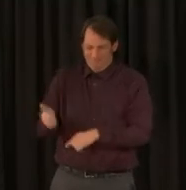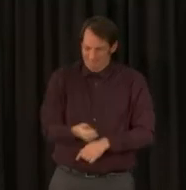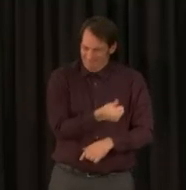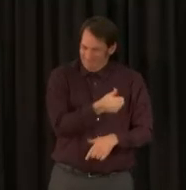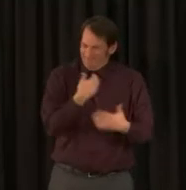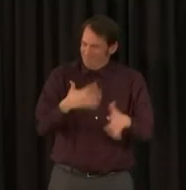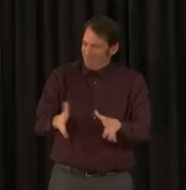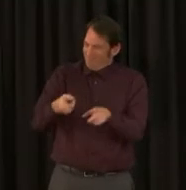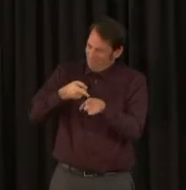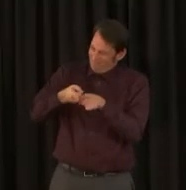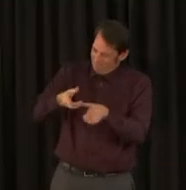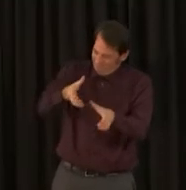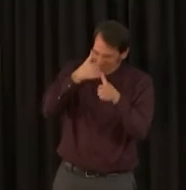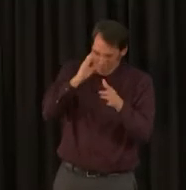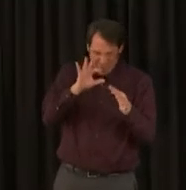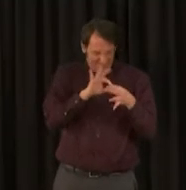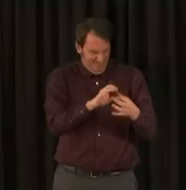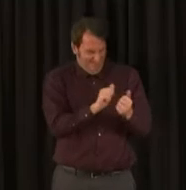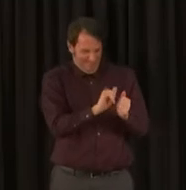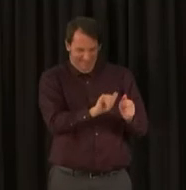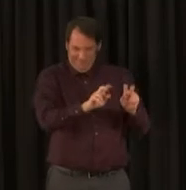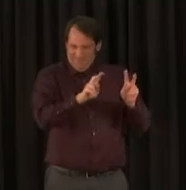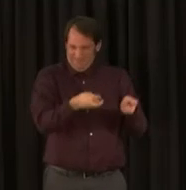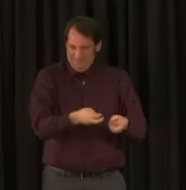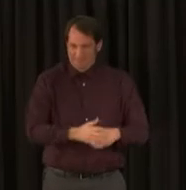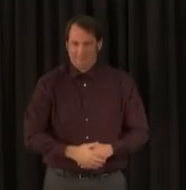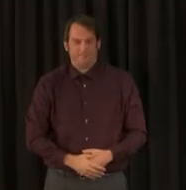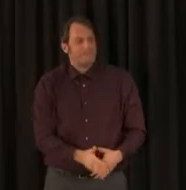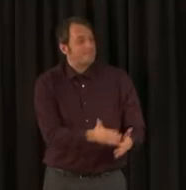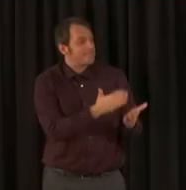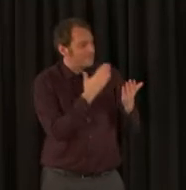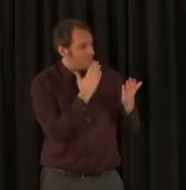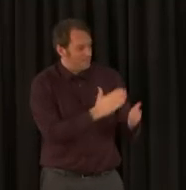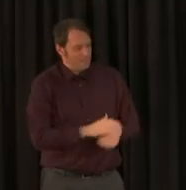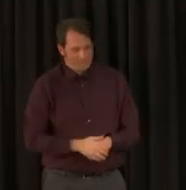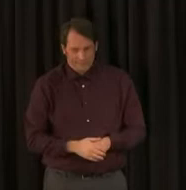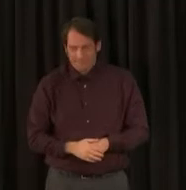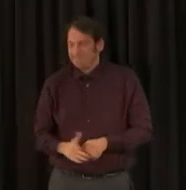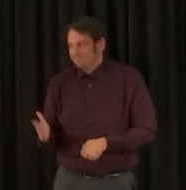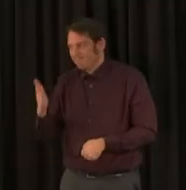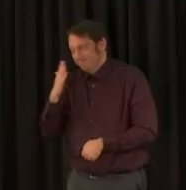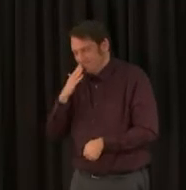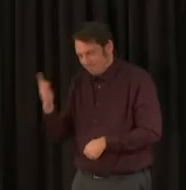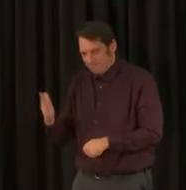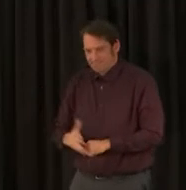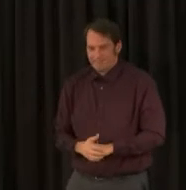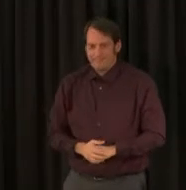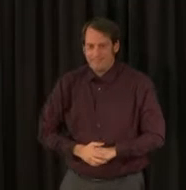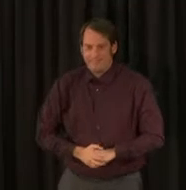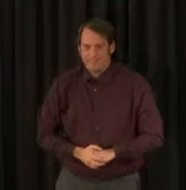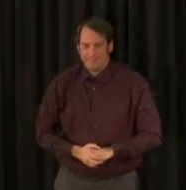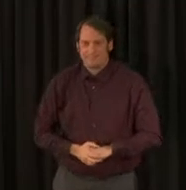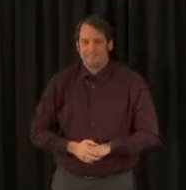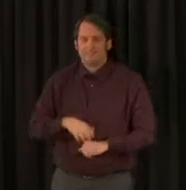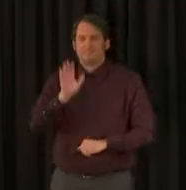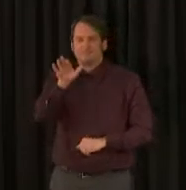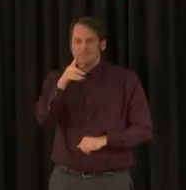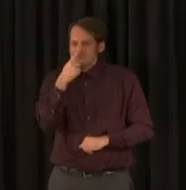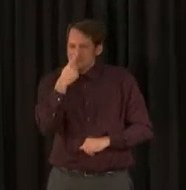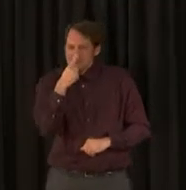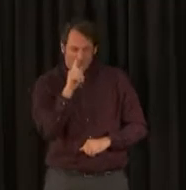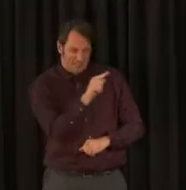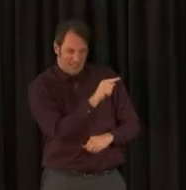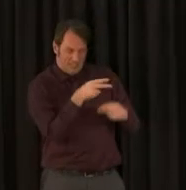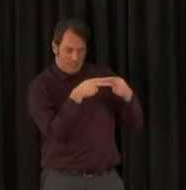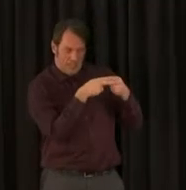today. Yes, thank you. As the slides are being pulled up, again, my name is